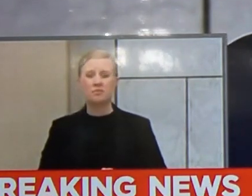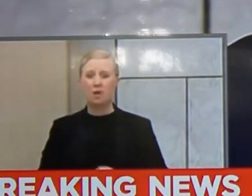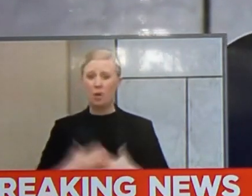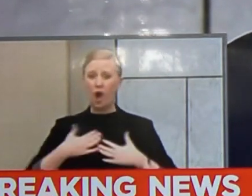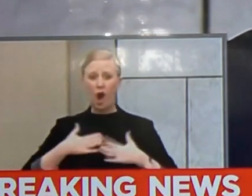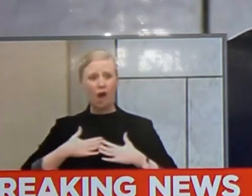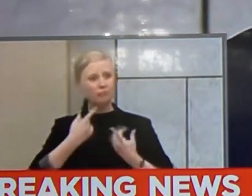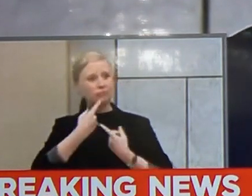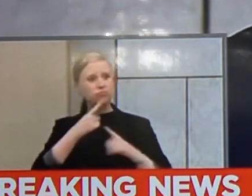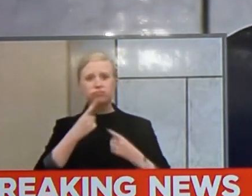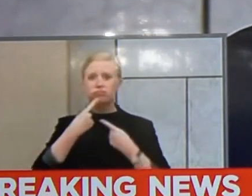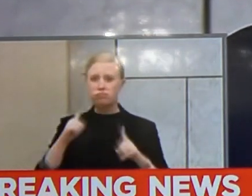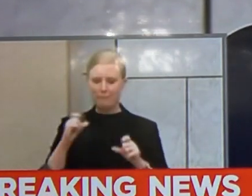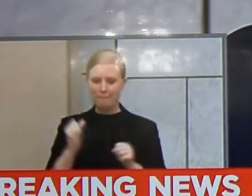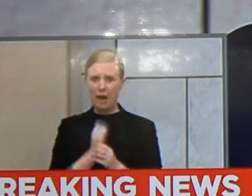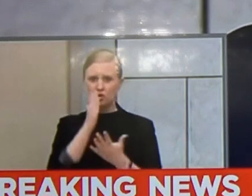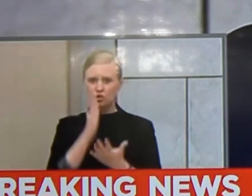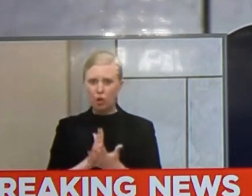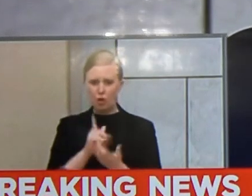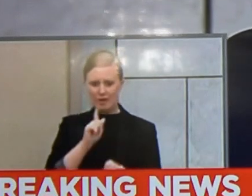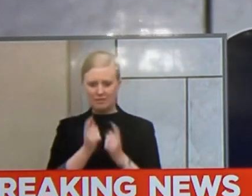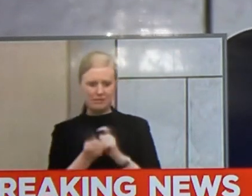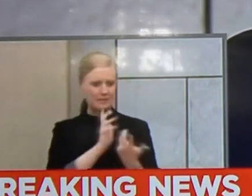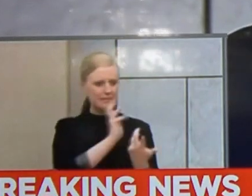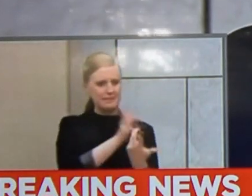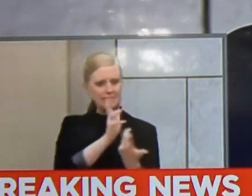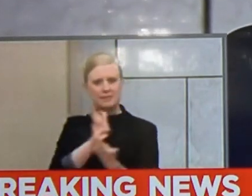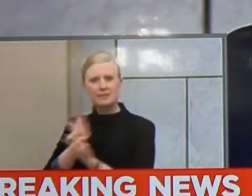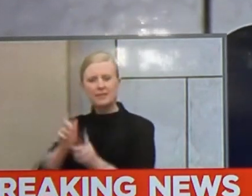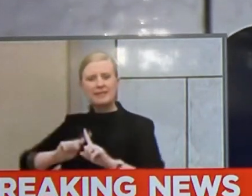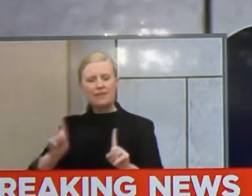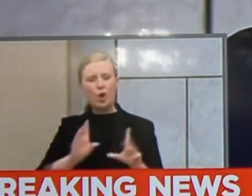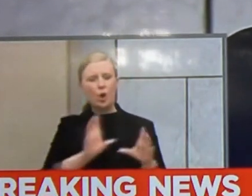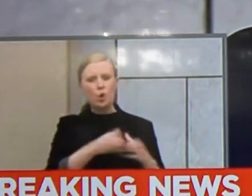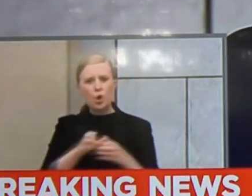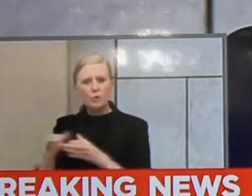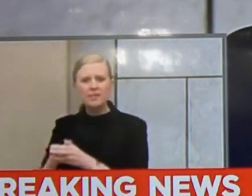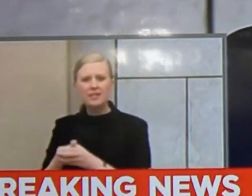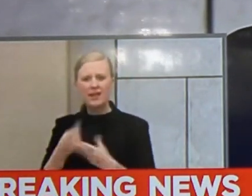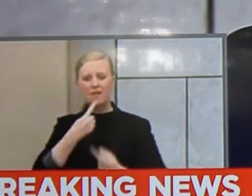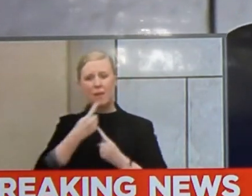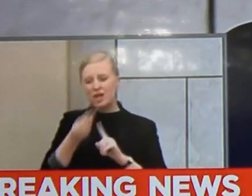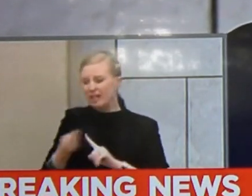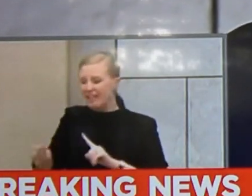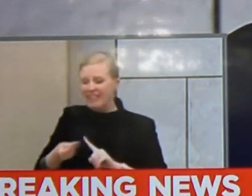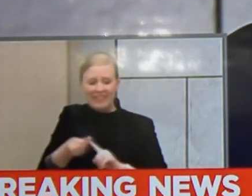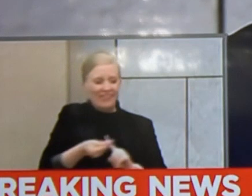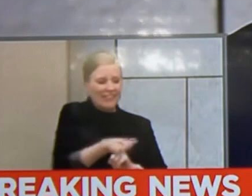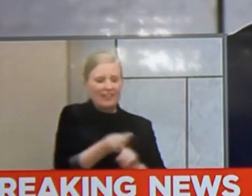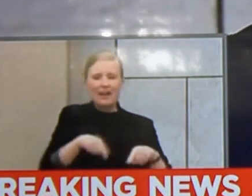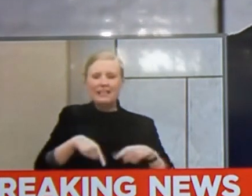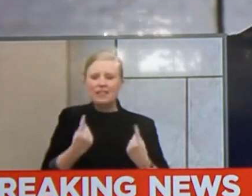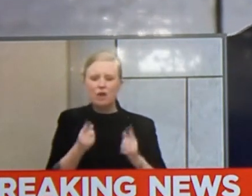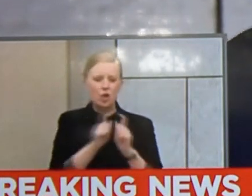arrangements, we've been pretty focused on communicating through the various language media to achieve that end. In terms